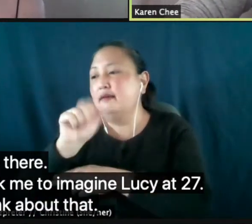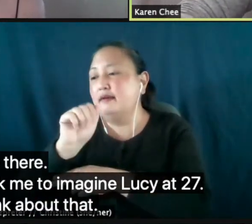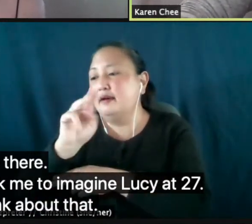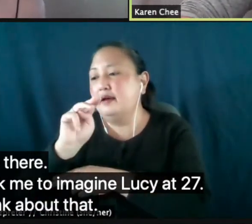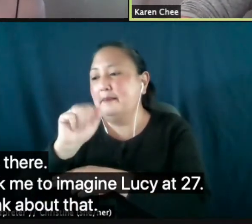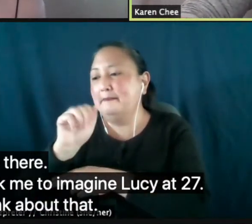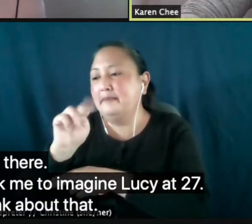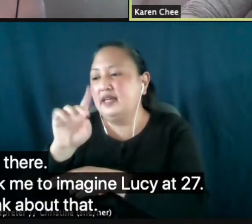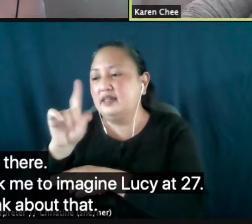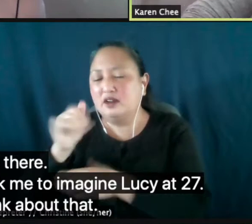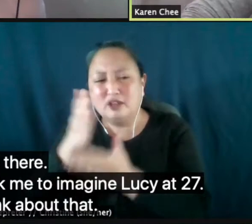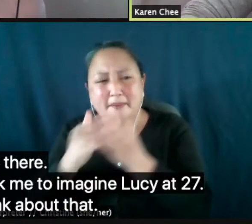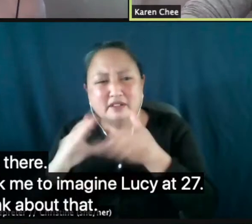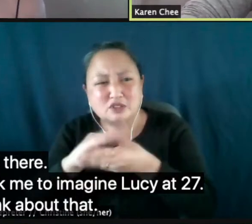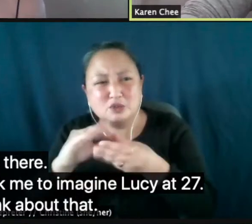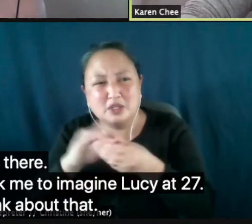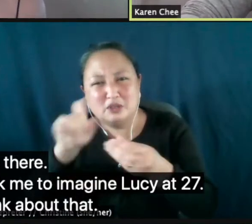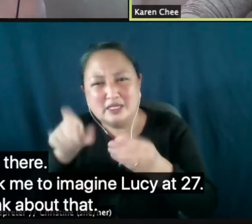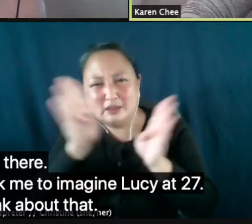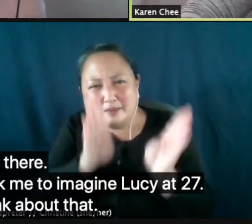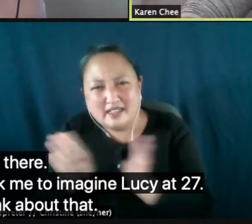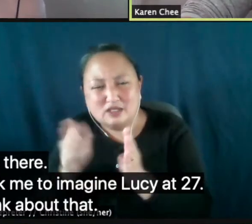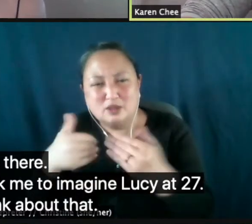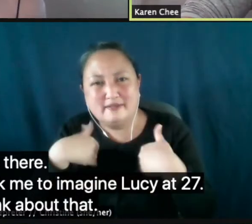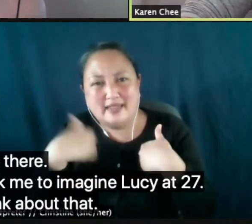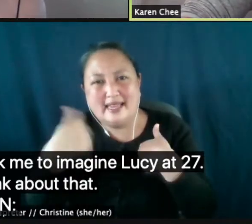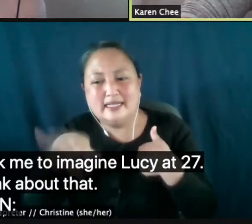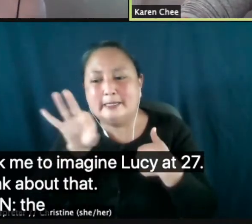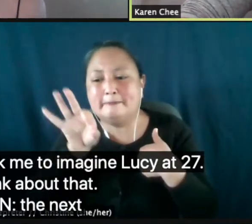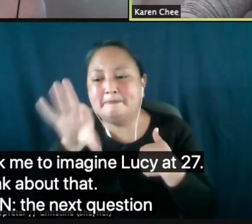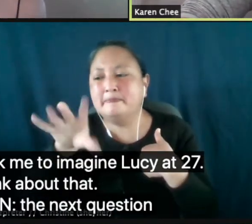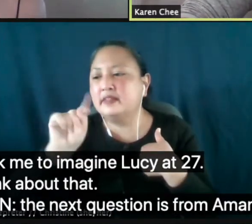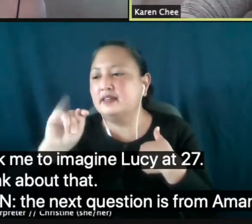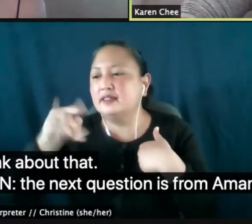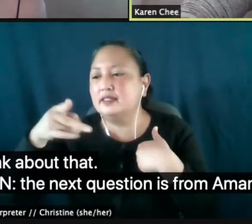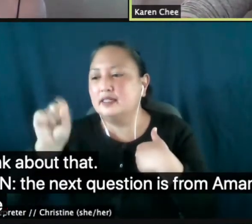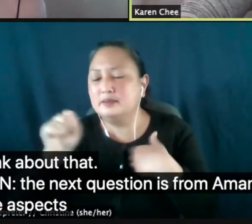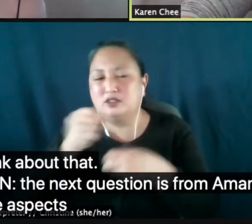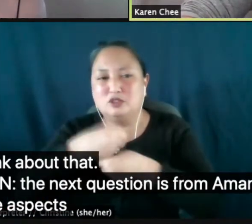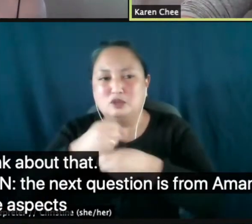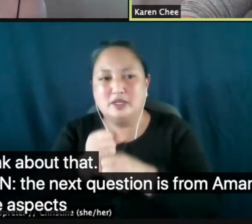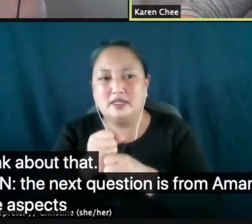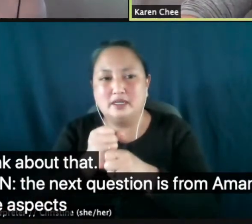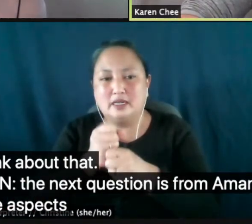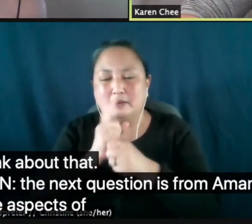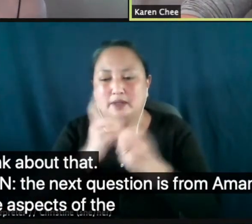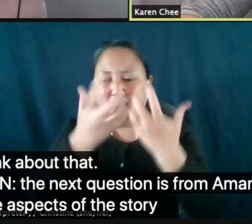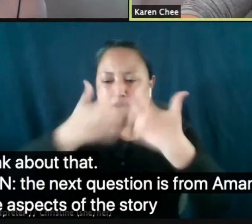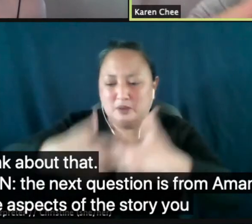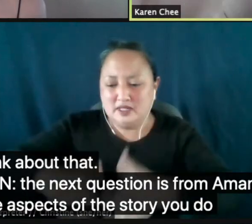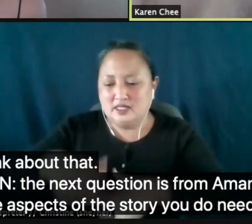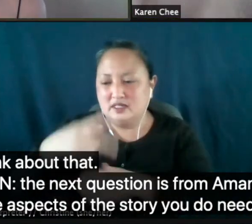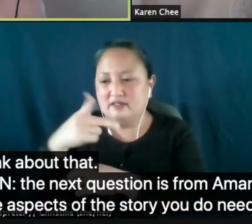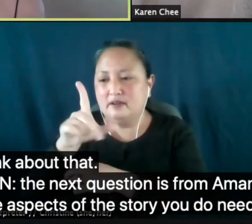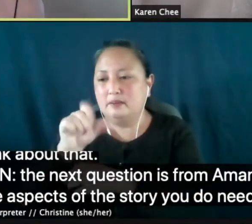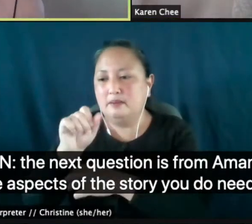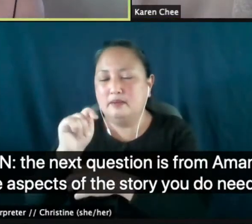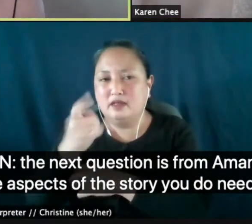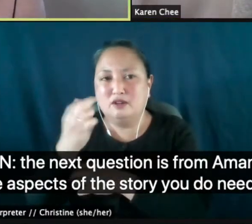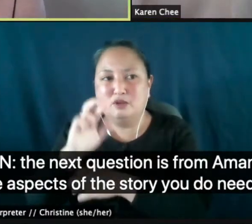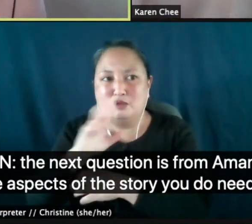aspects of the story that you do need to plan? Do you have any tips to still create a cohesive plot or storyline?